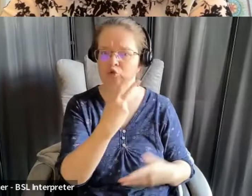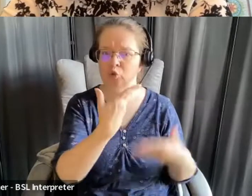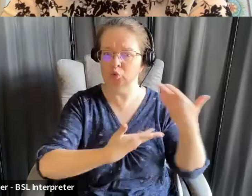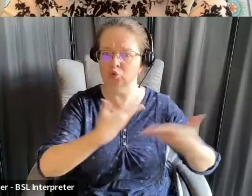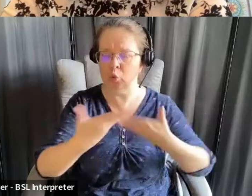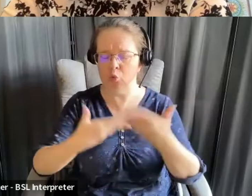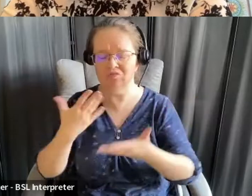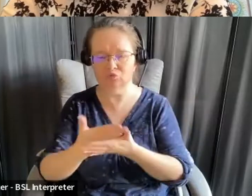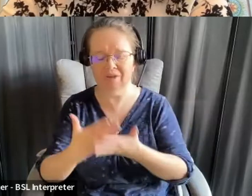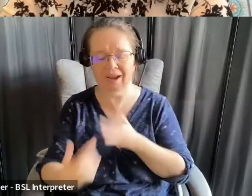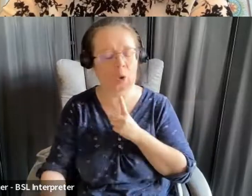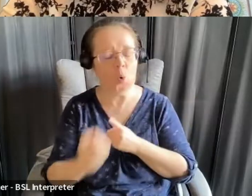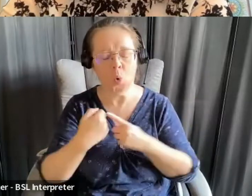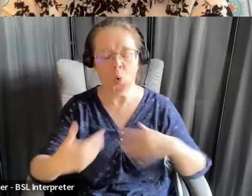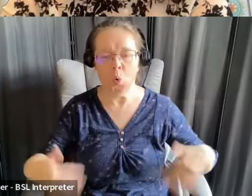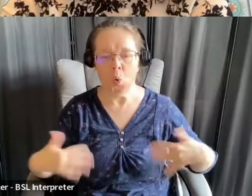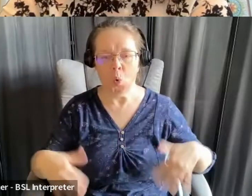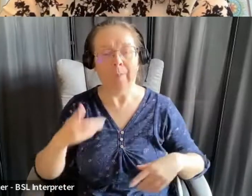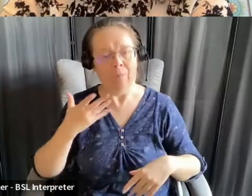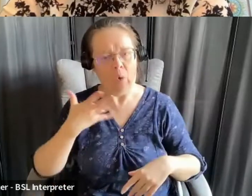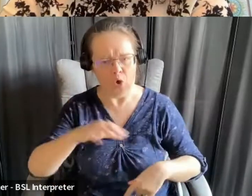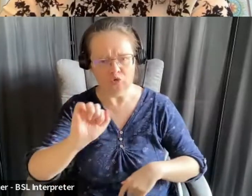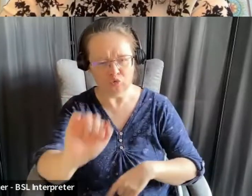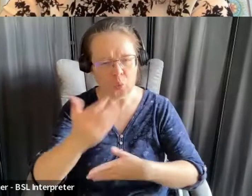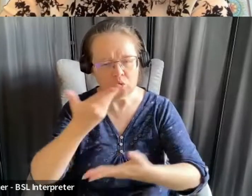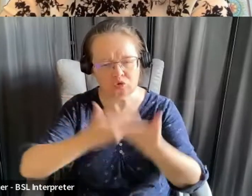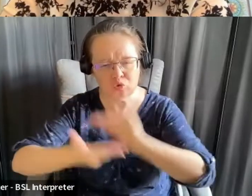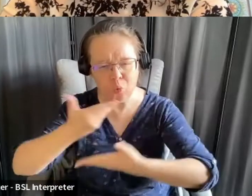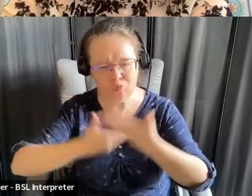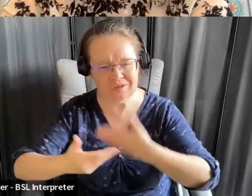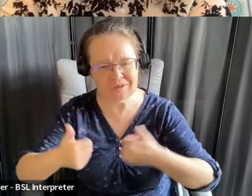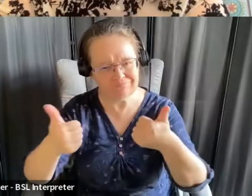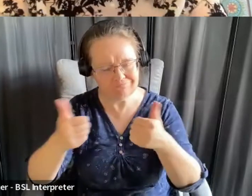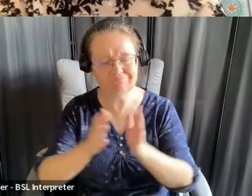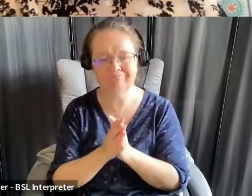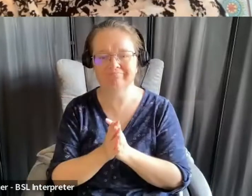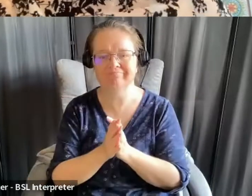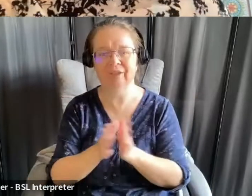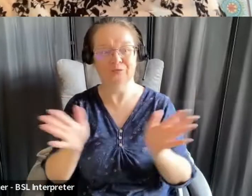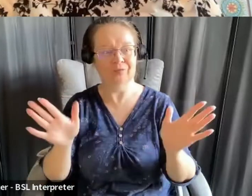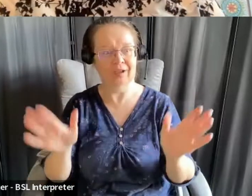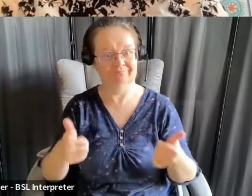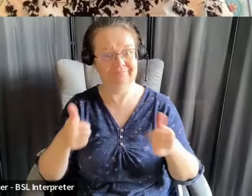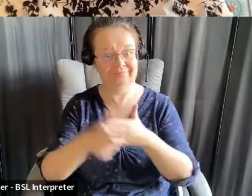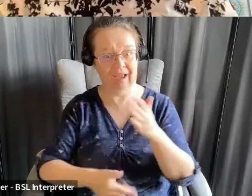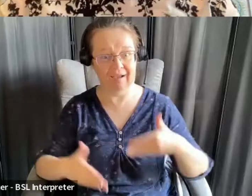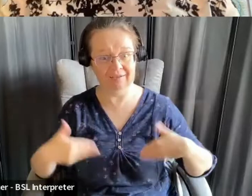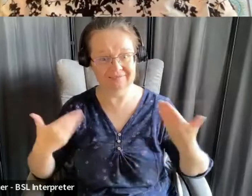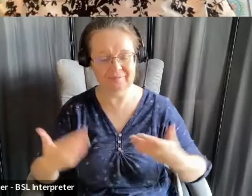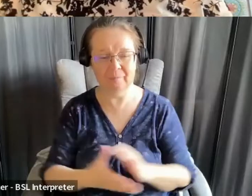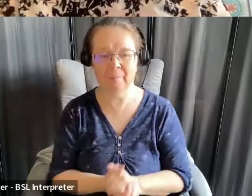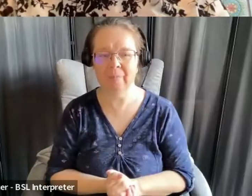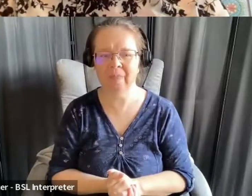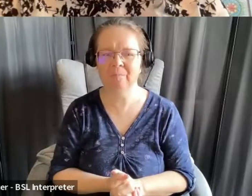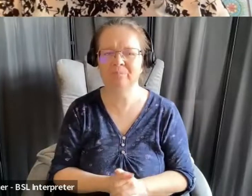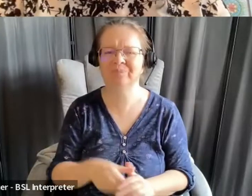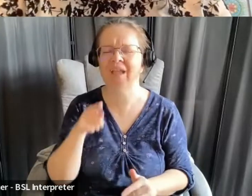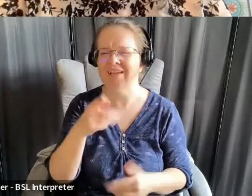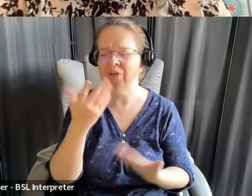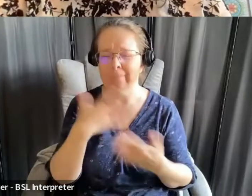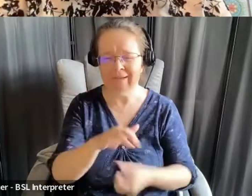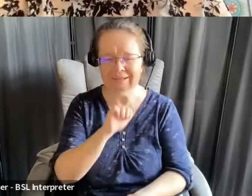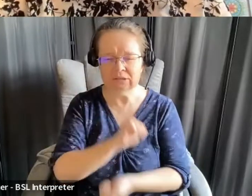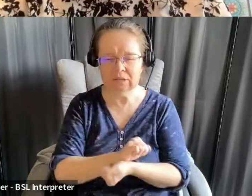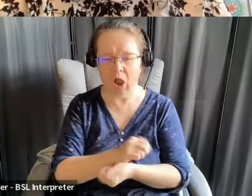with us today. So let's get started. So have you ever been stuck in a job, right,